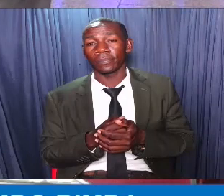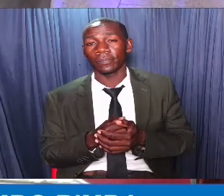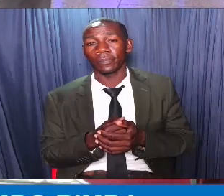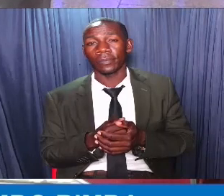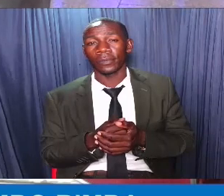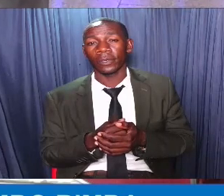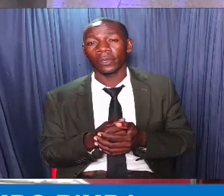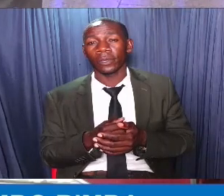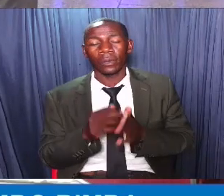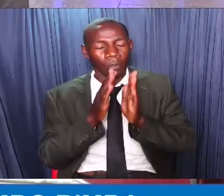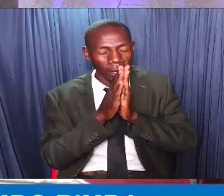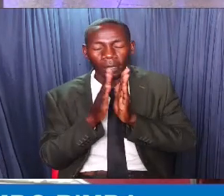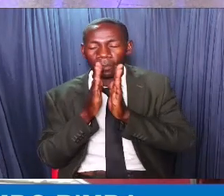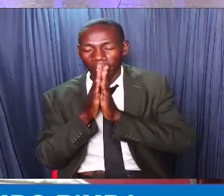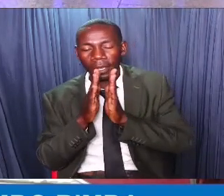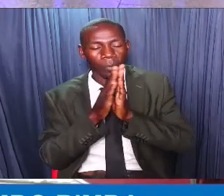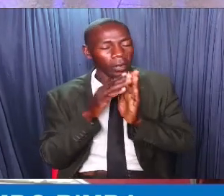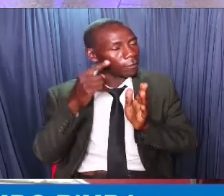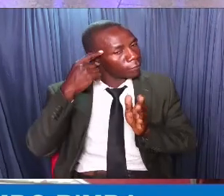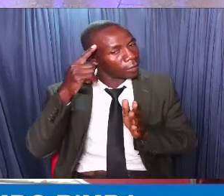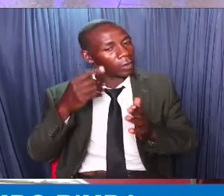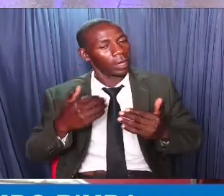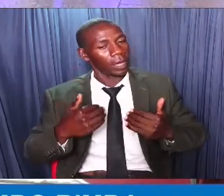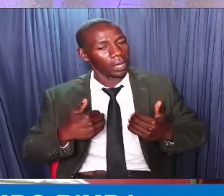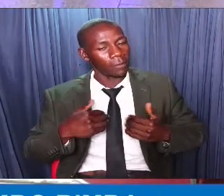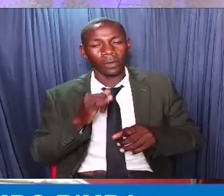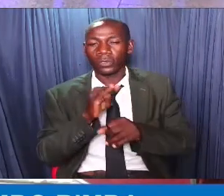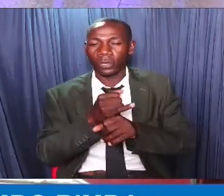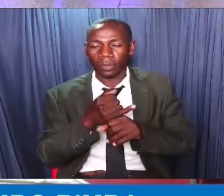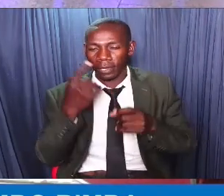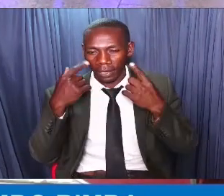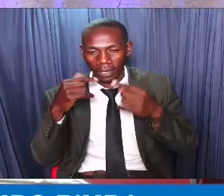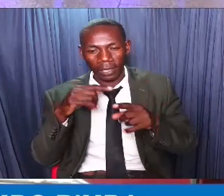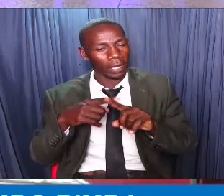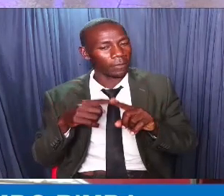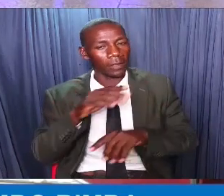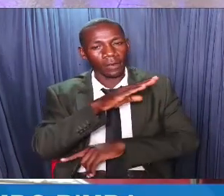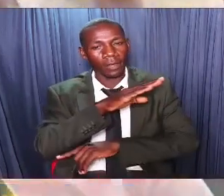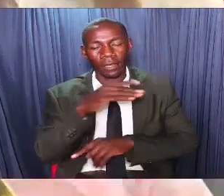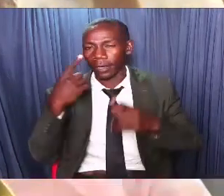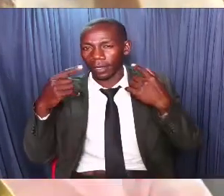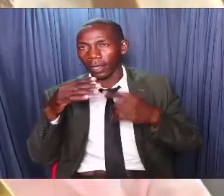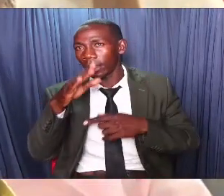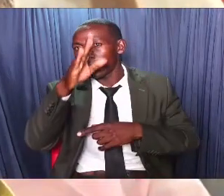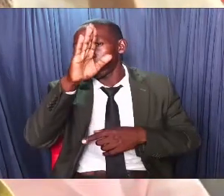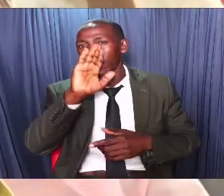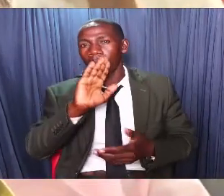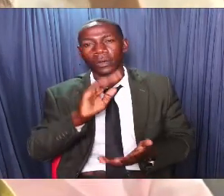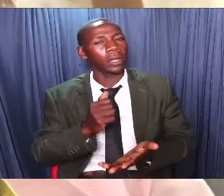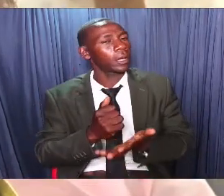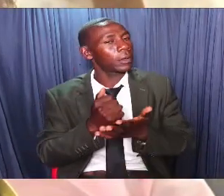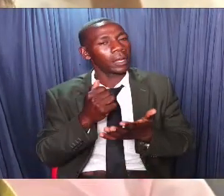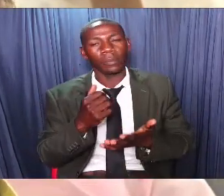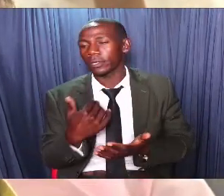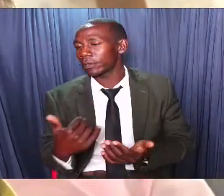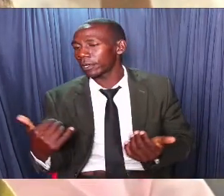Mweza kuona tunawaombea kazi. We may be praying for your employment. Chozi jioni jioni kila siku. Every evening. Eh, Mungu wanangu hawa. God of the